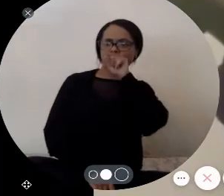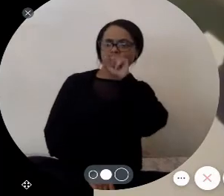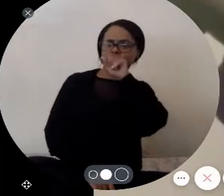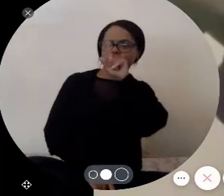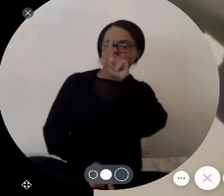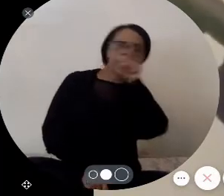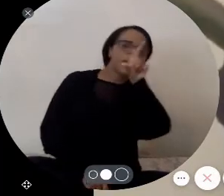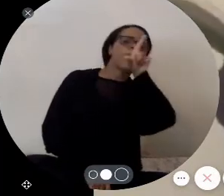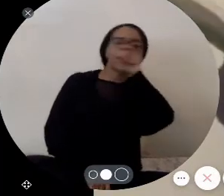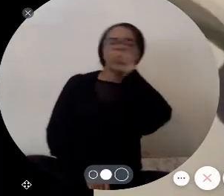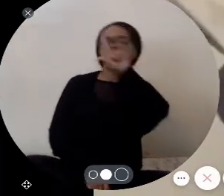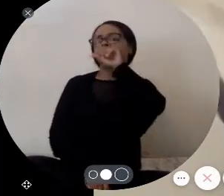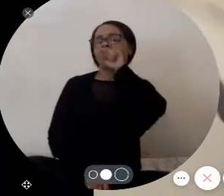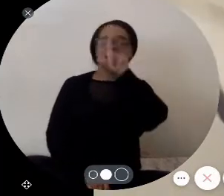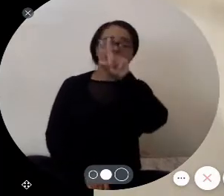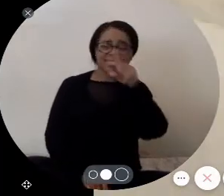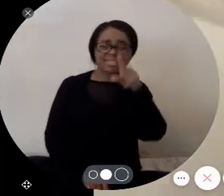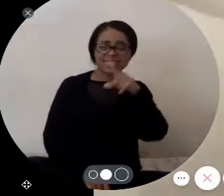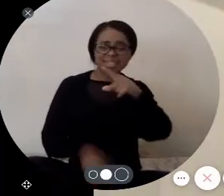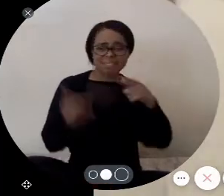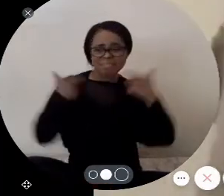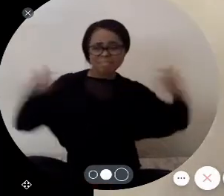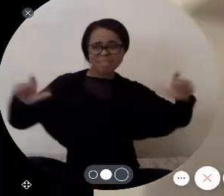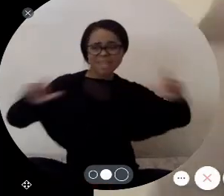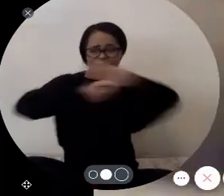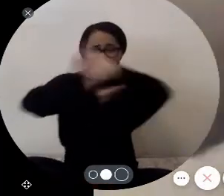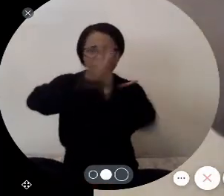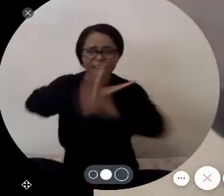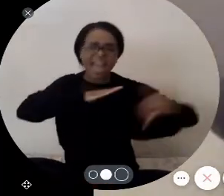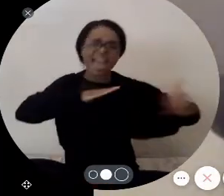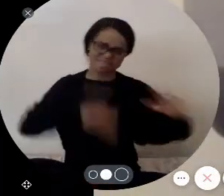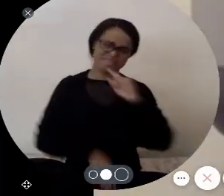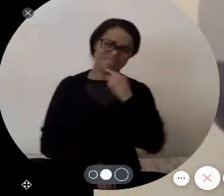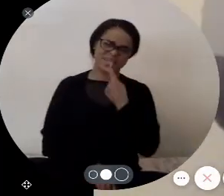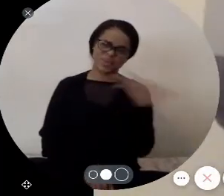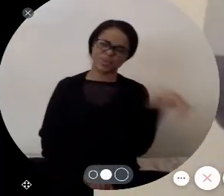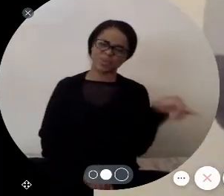the mighty well. Everything was wrong.